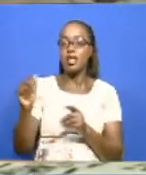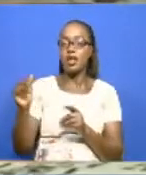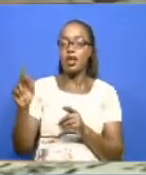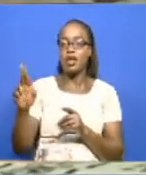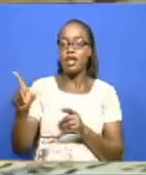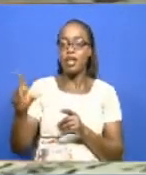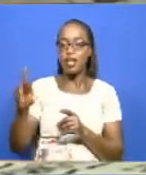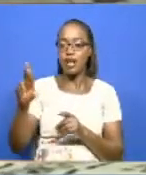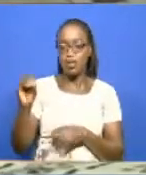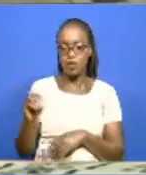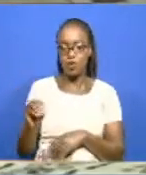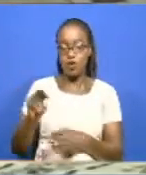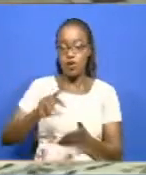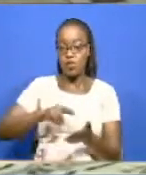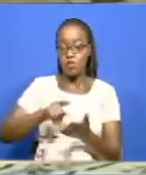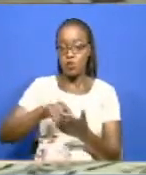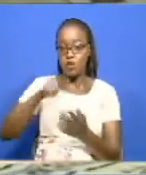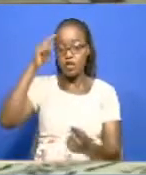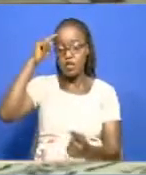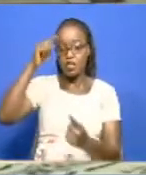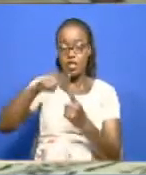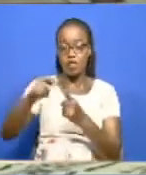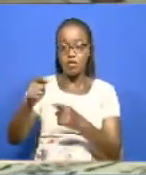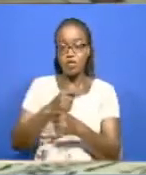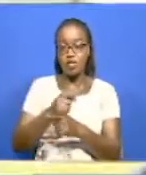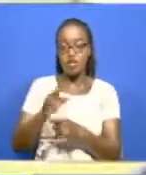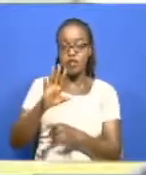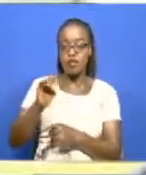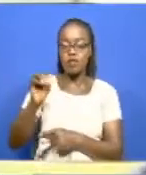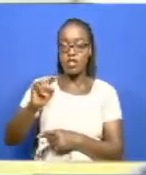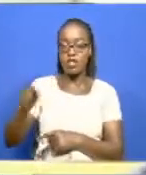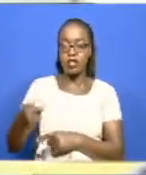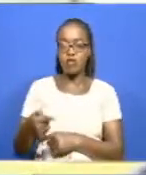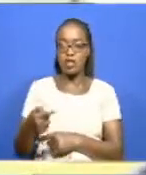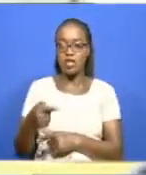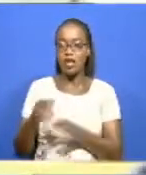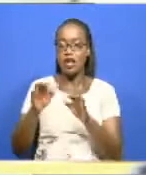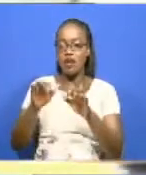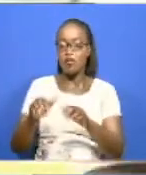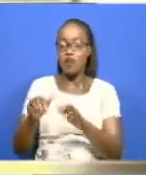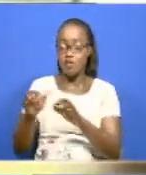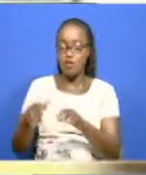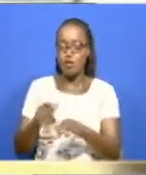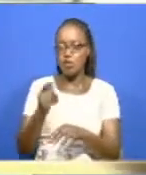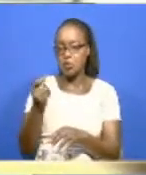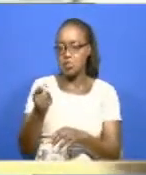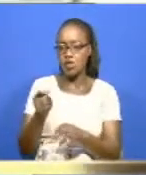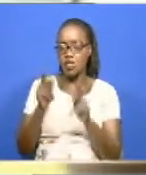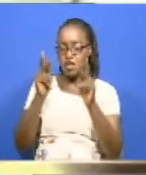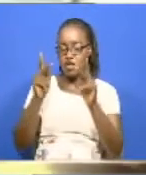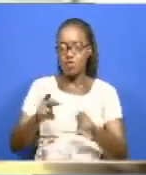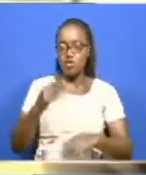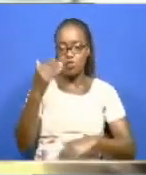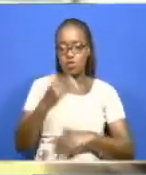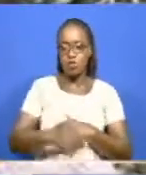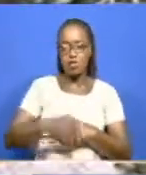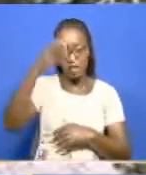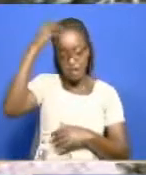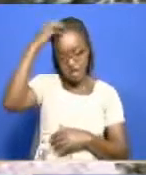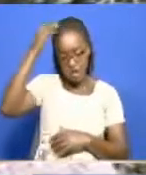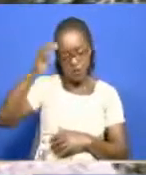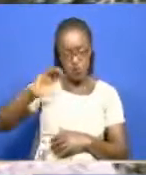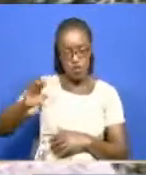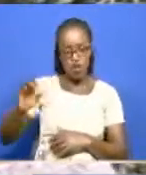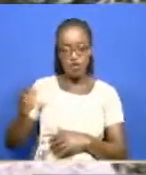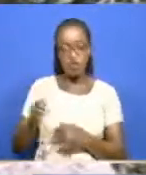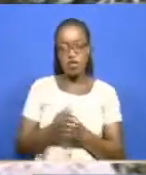Kiriger says the project targets to train 500,000 smallholder farmers in the three counties of Kisumu, Busia and Lamu. So part of